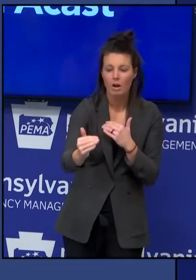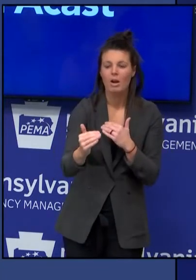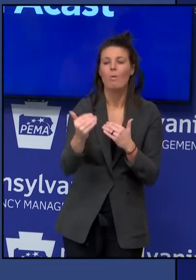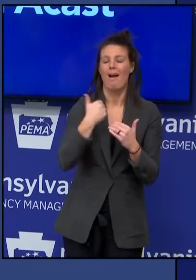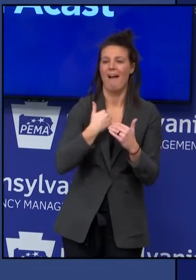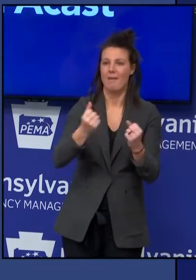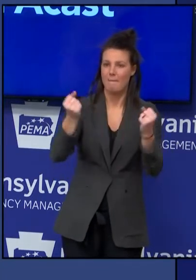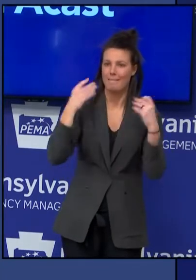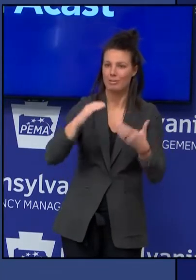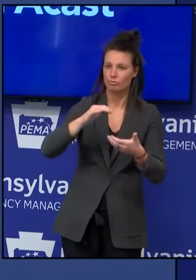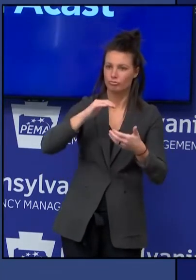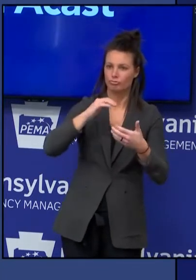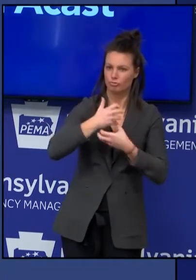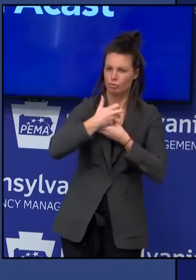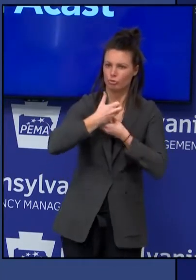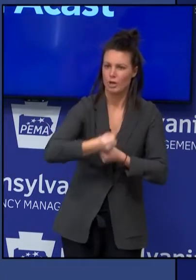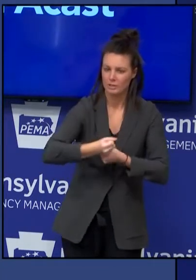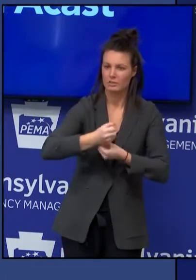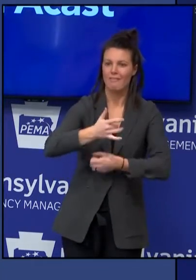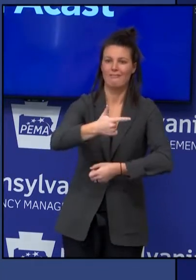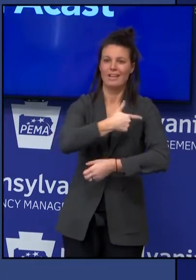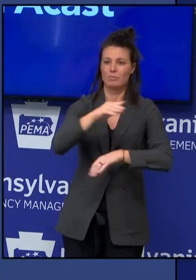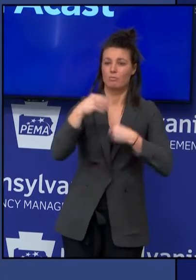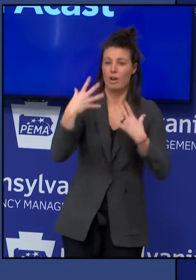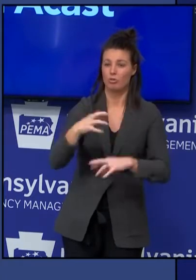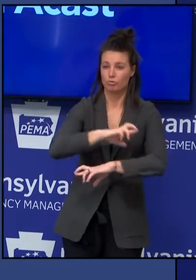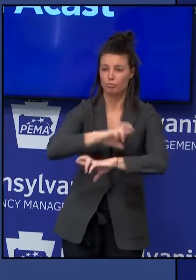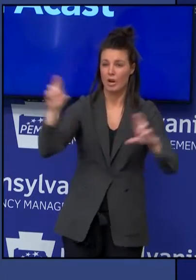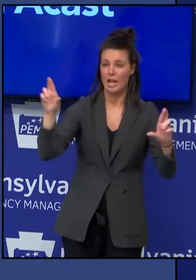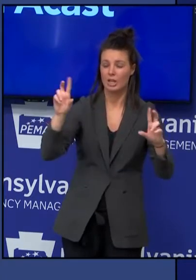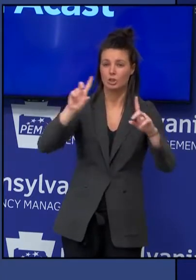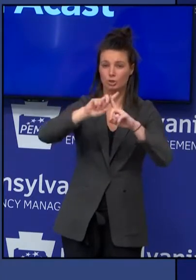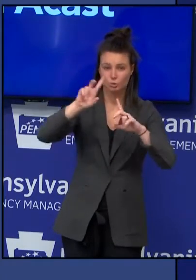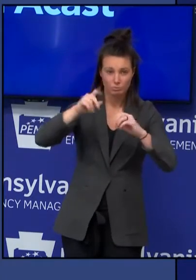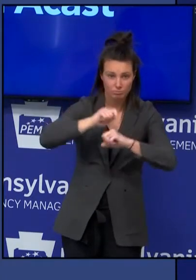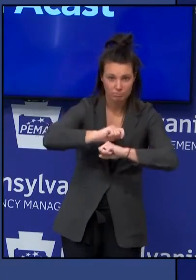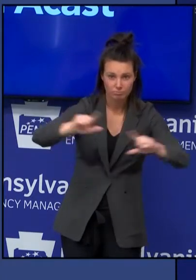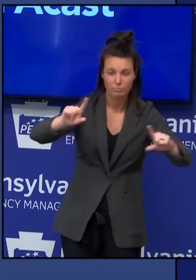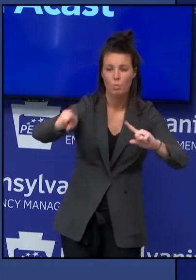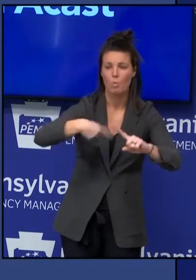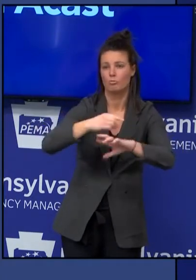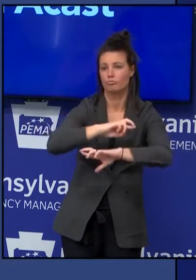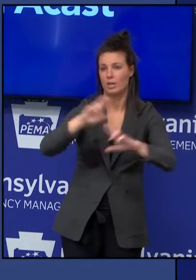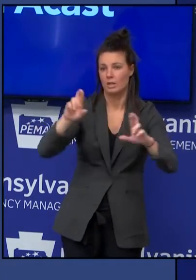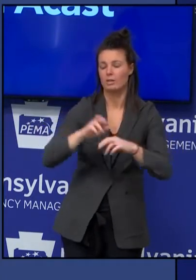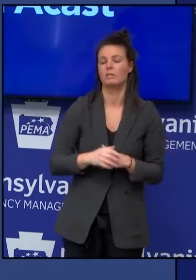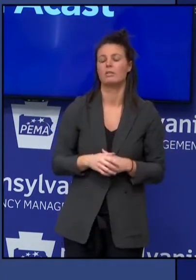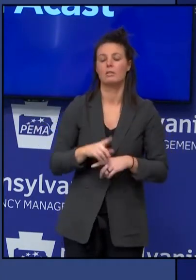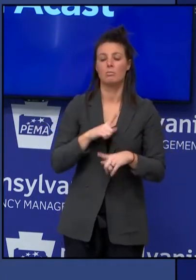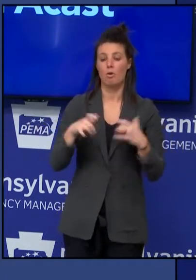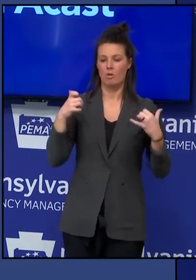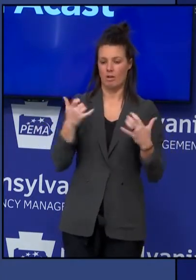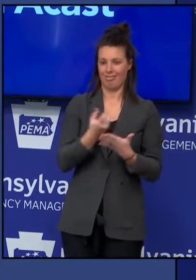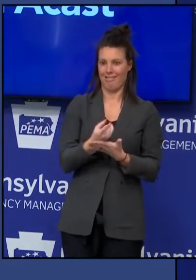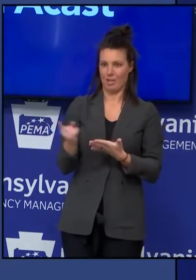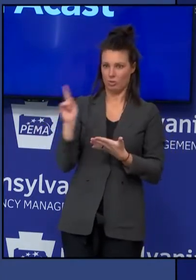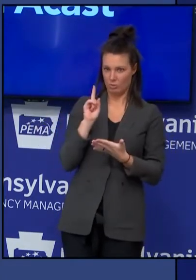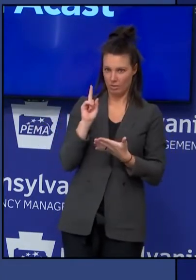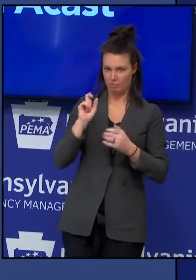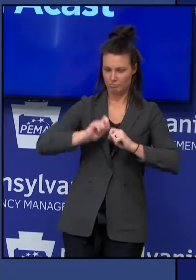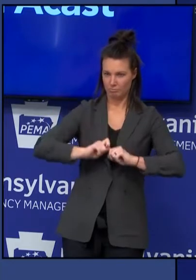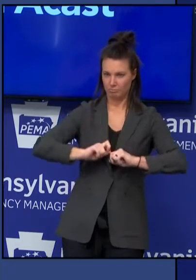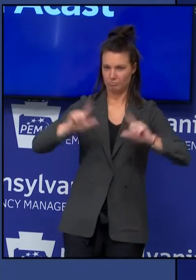large network of trusted local vaccine providers ready to deliver it when that day comes. Meanwhile, last week, we